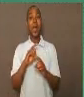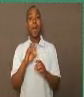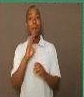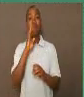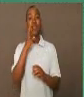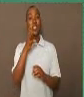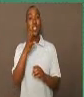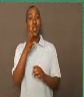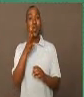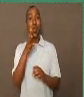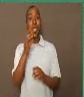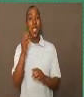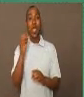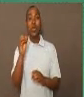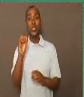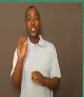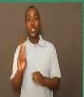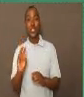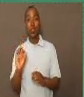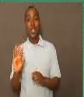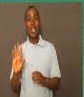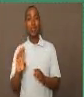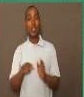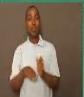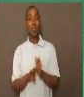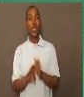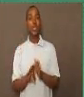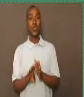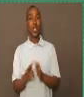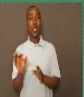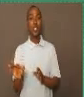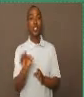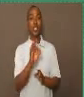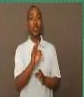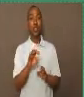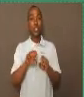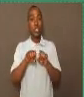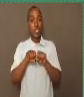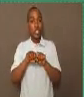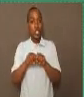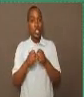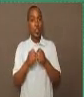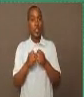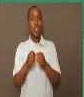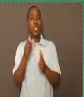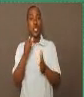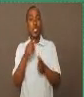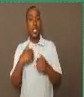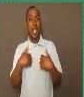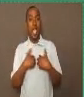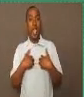when bacteria break down plant material or the waste product from animals.